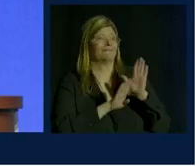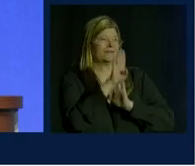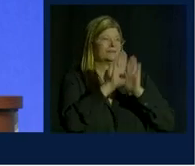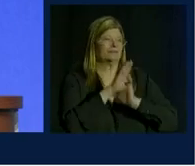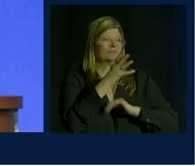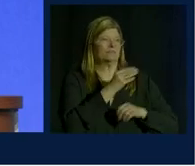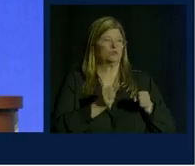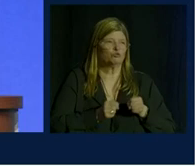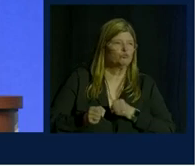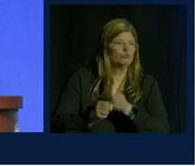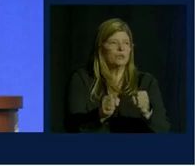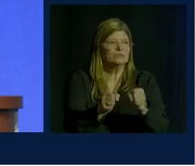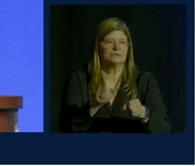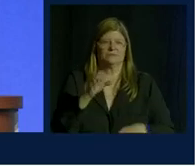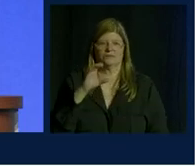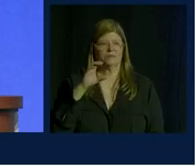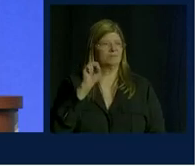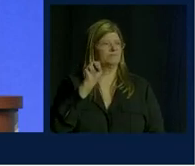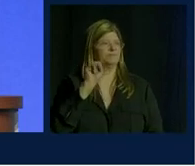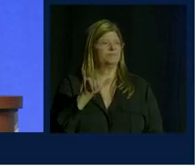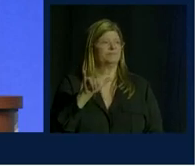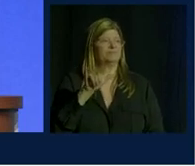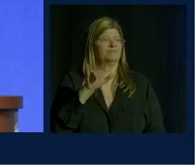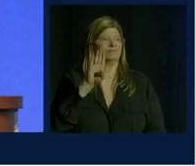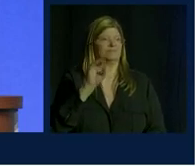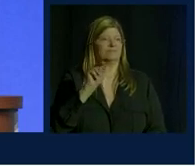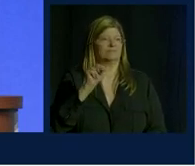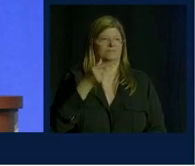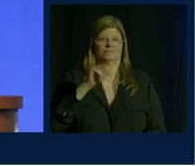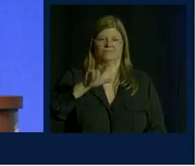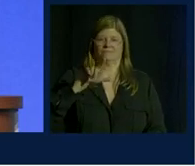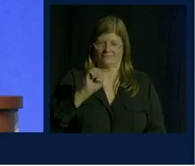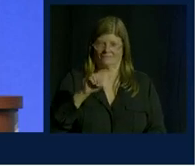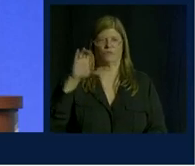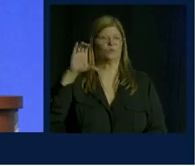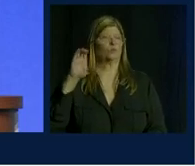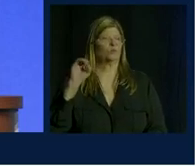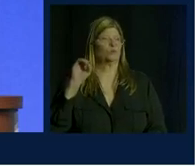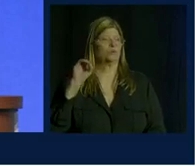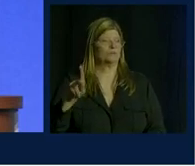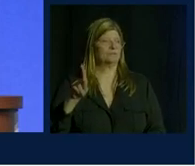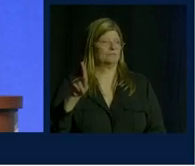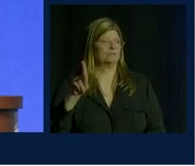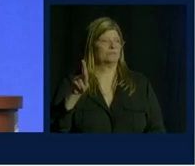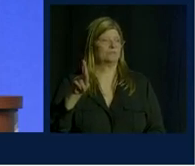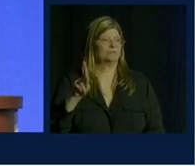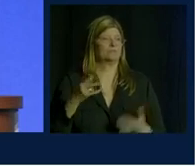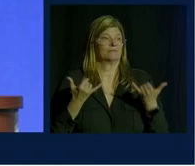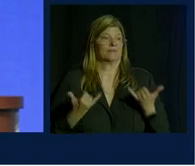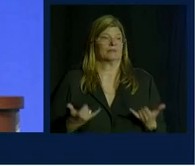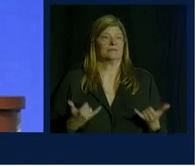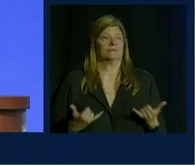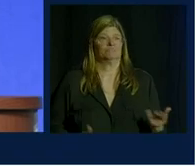business community, please welcome DMPED's Director of Business Development and Strategy, Sabangale Cook.